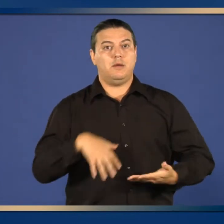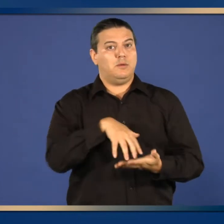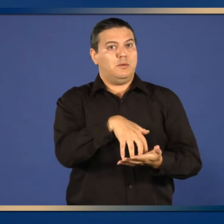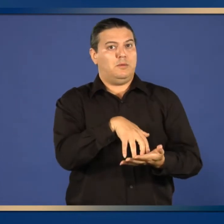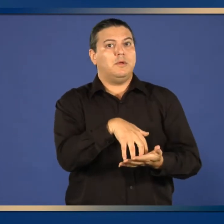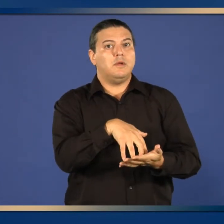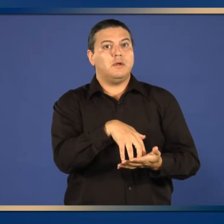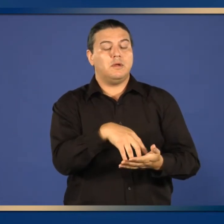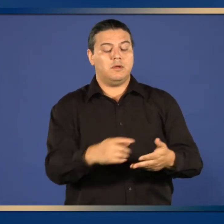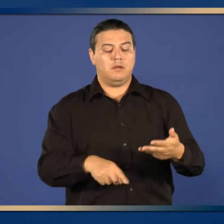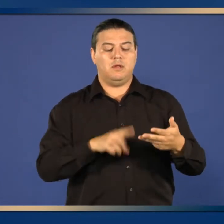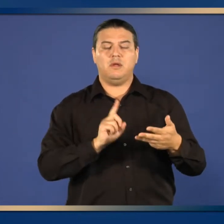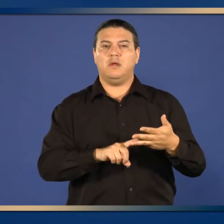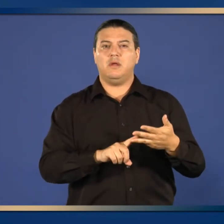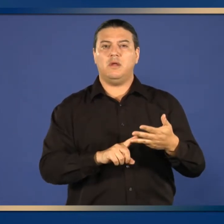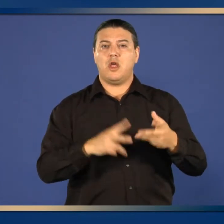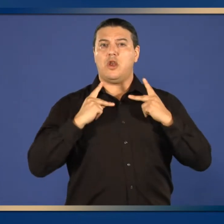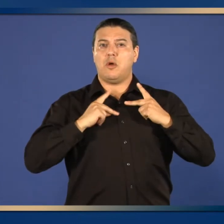weakness,